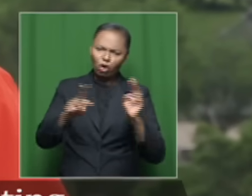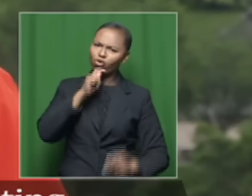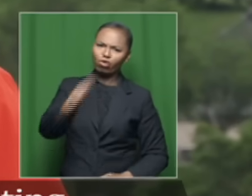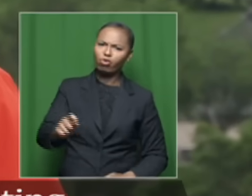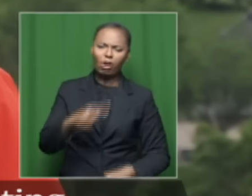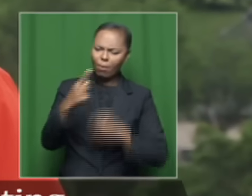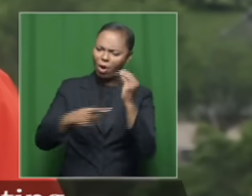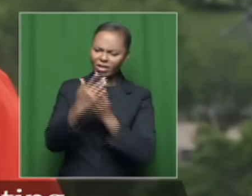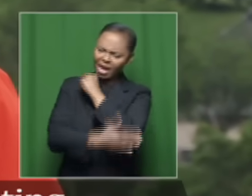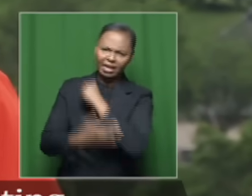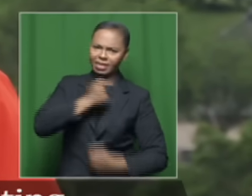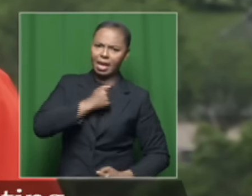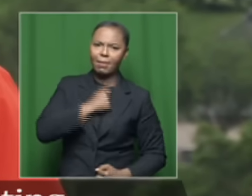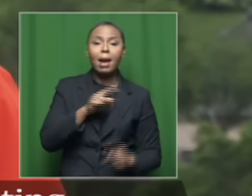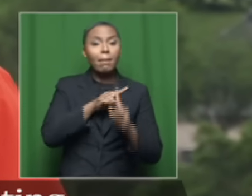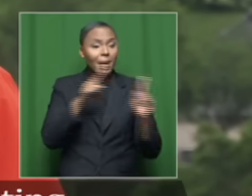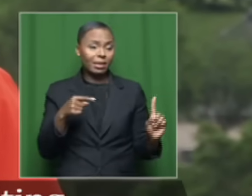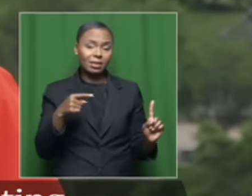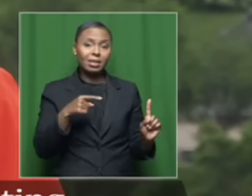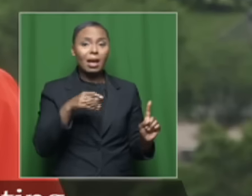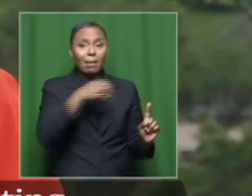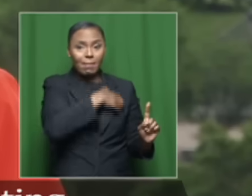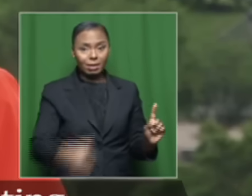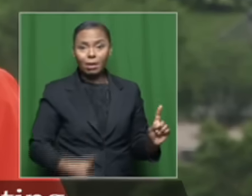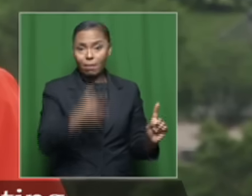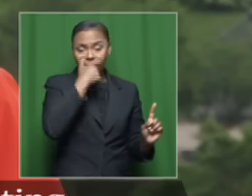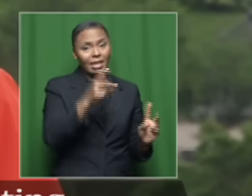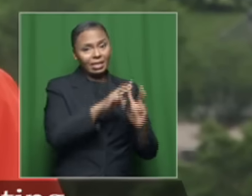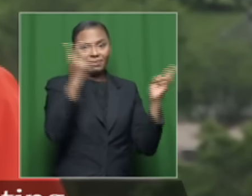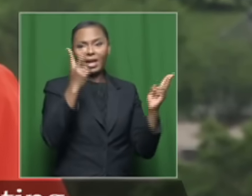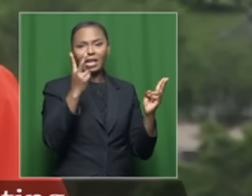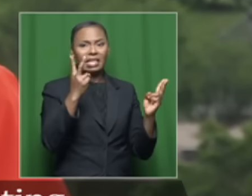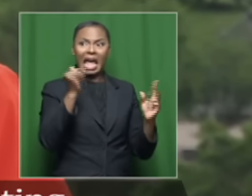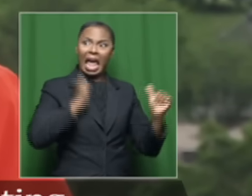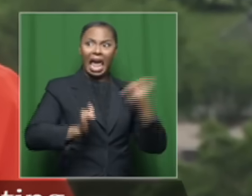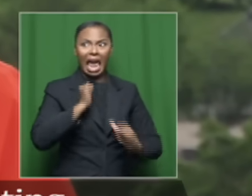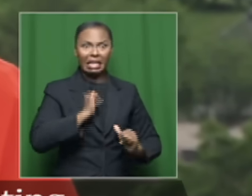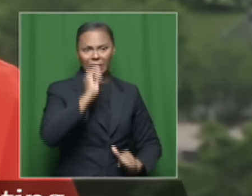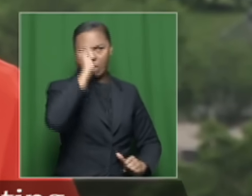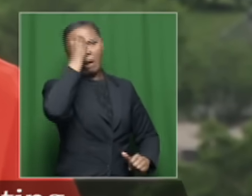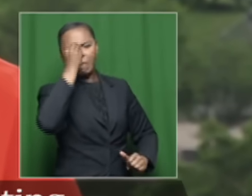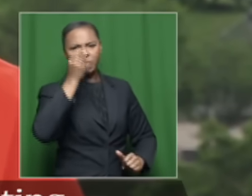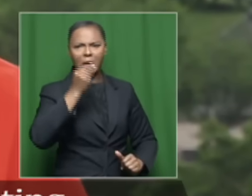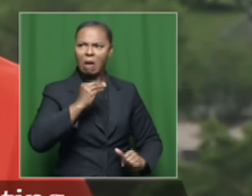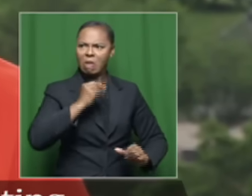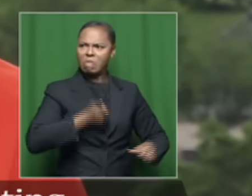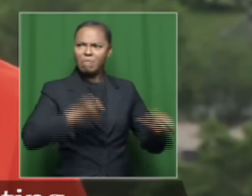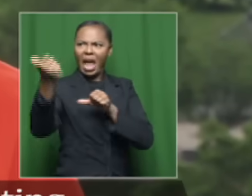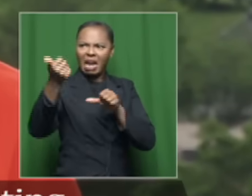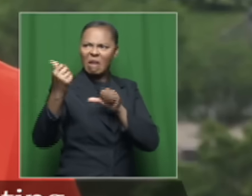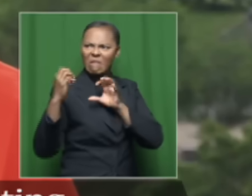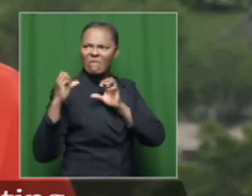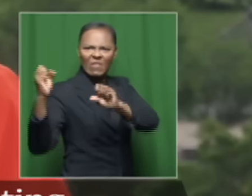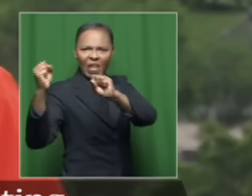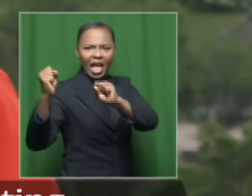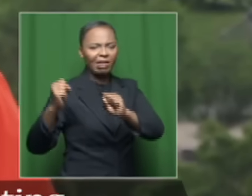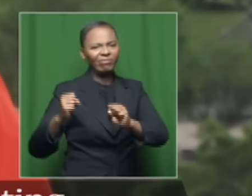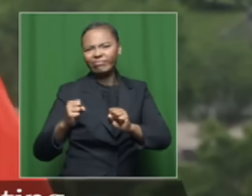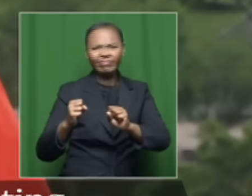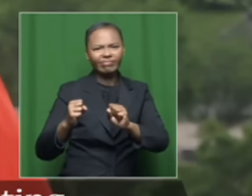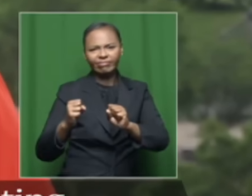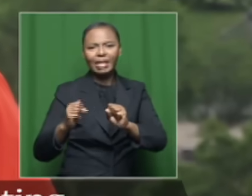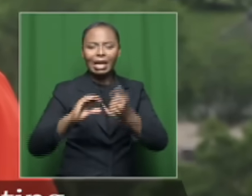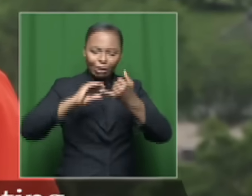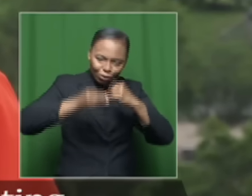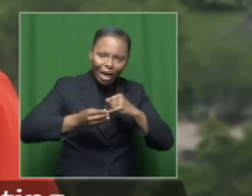Mr. Ramaphosa sat calm, did not respond angrily, tried to talk about what the reality on